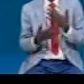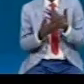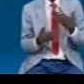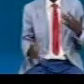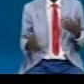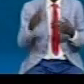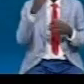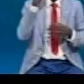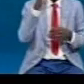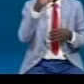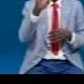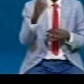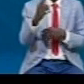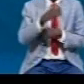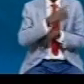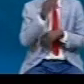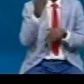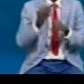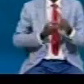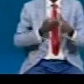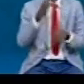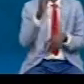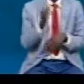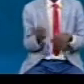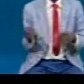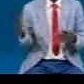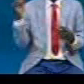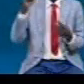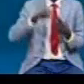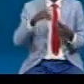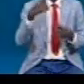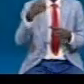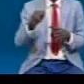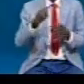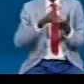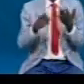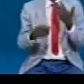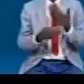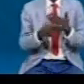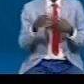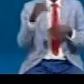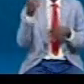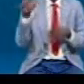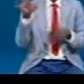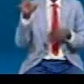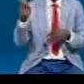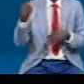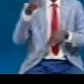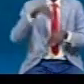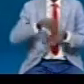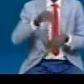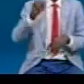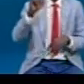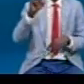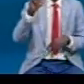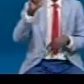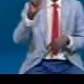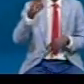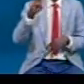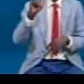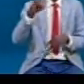8 days monthly until a Saba GCK crusade in January